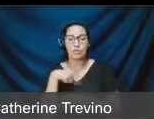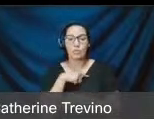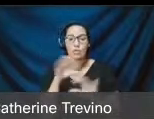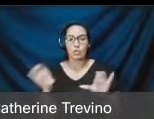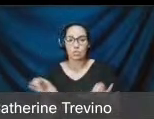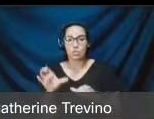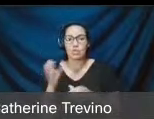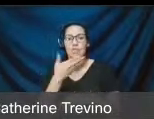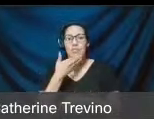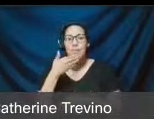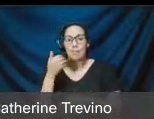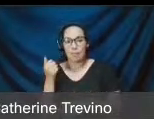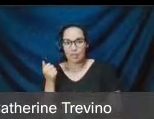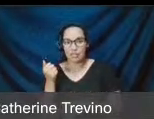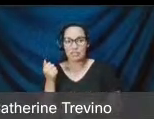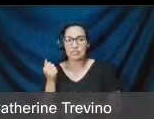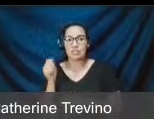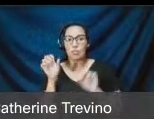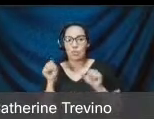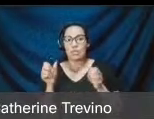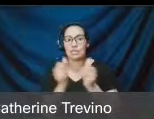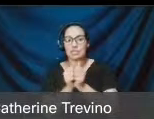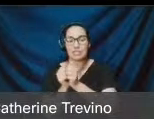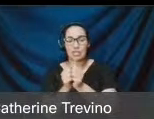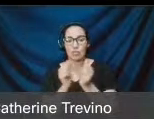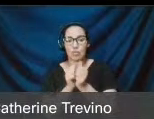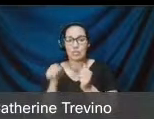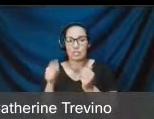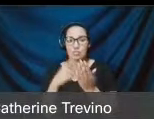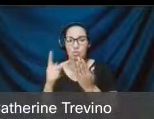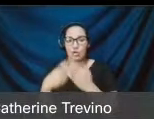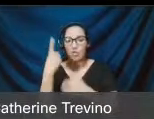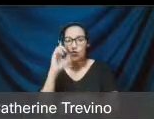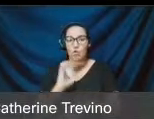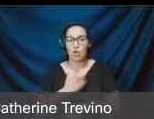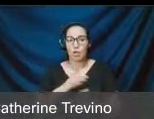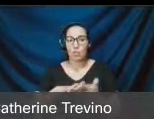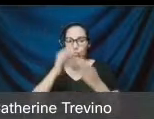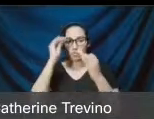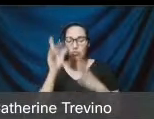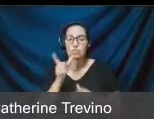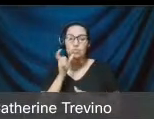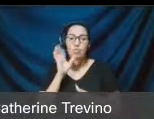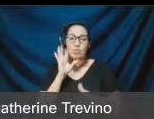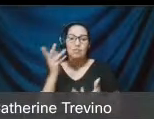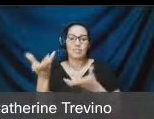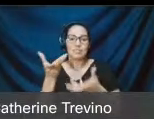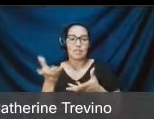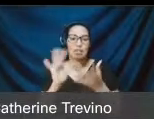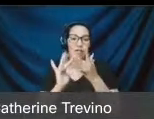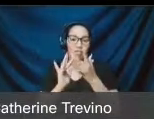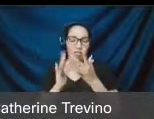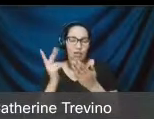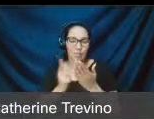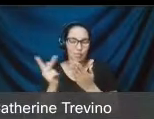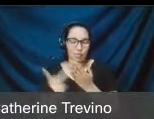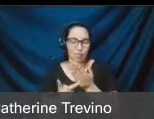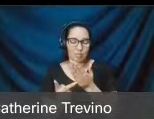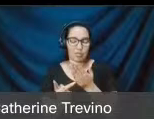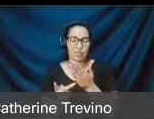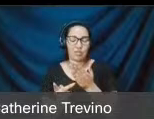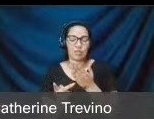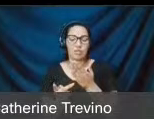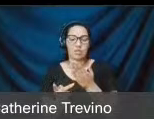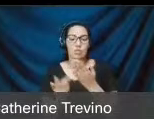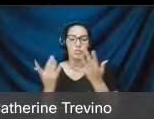the best and we put together the best program for our students that are going to be part of the Facilitated Online program at